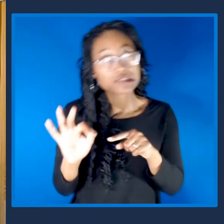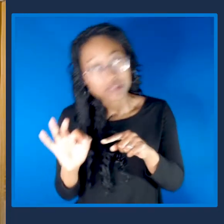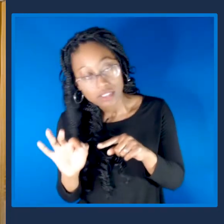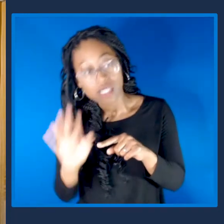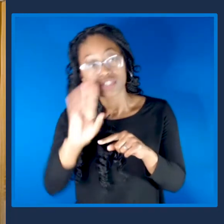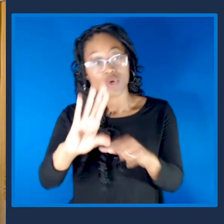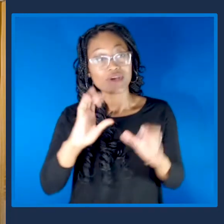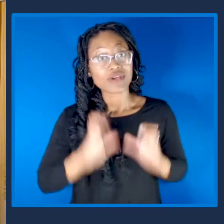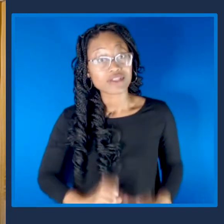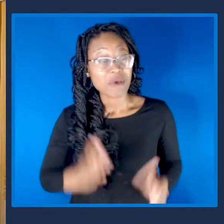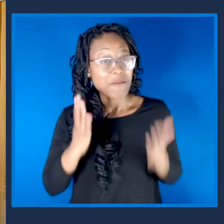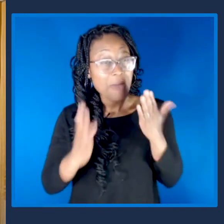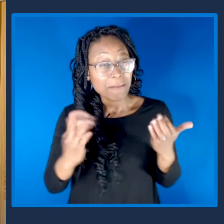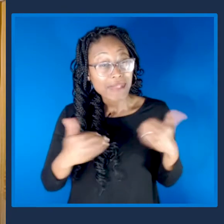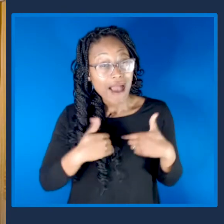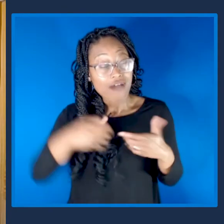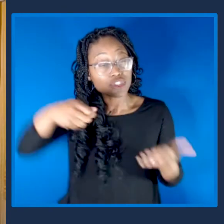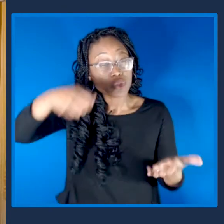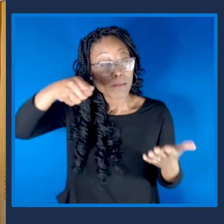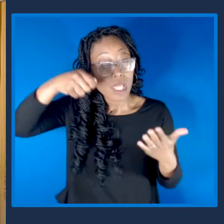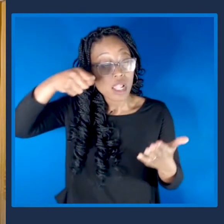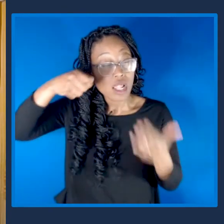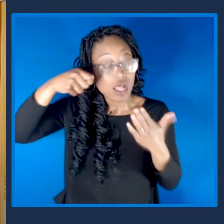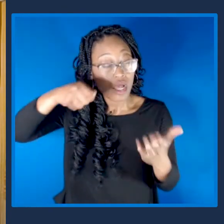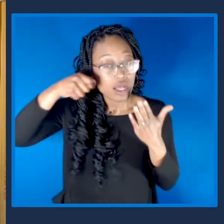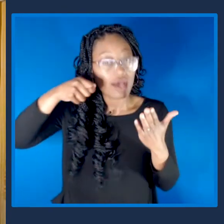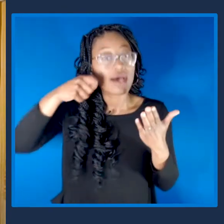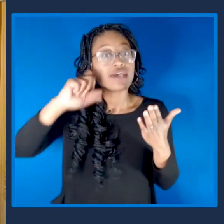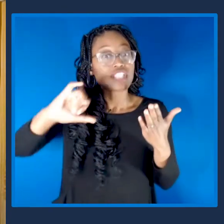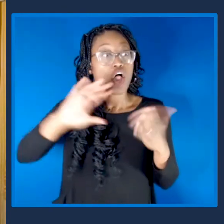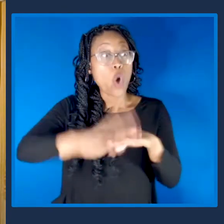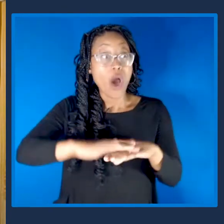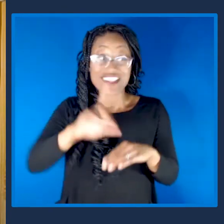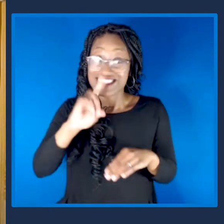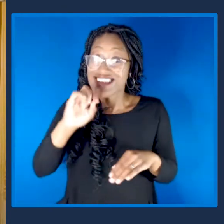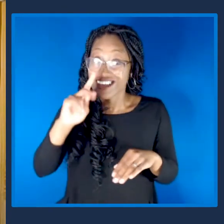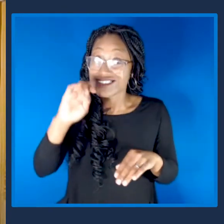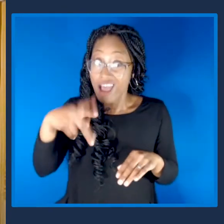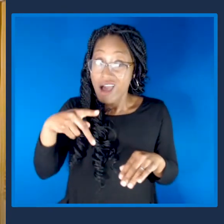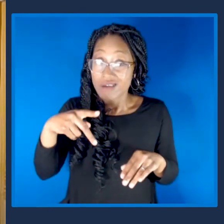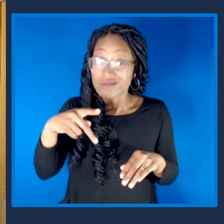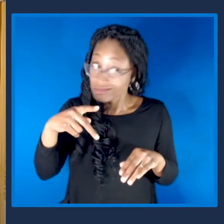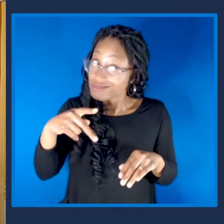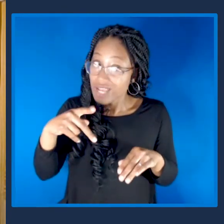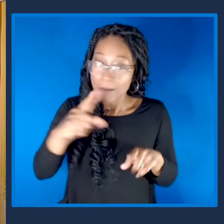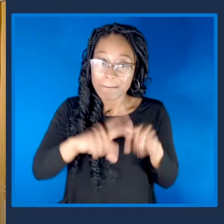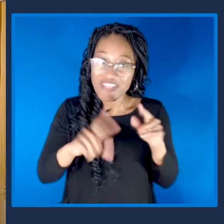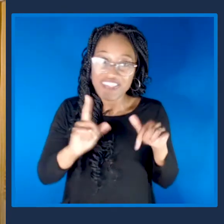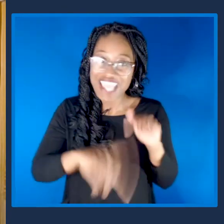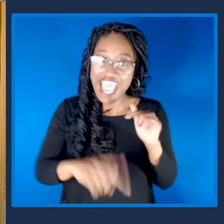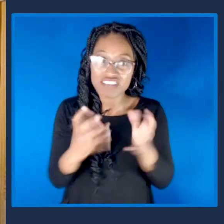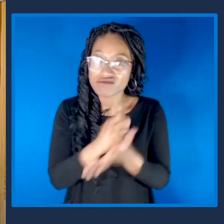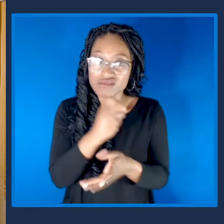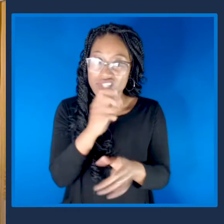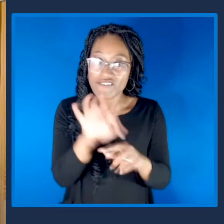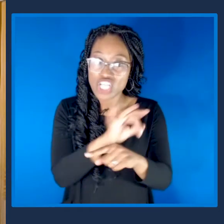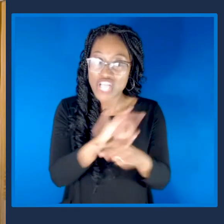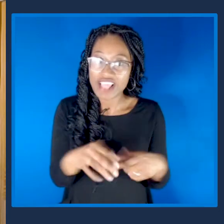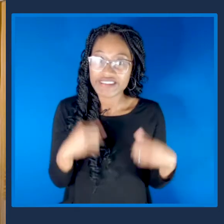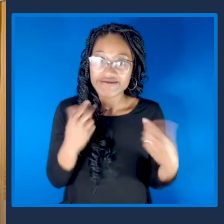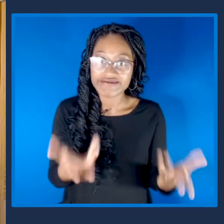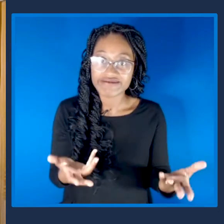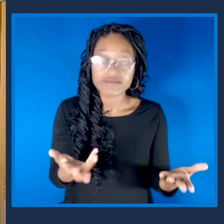customers who maybe have zoomed into the experience and are still on their desktop can't get to this functionality. Another common pitfall